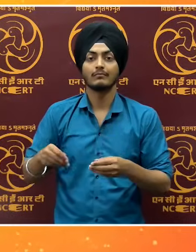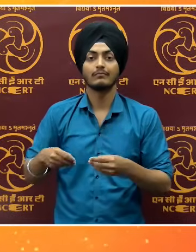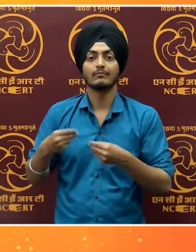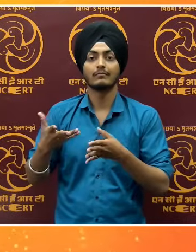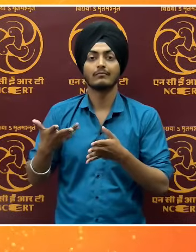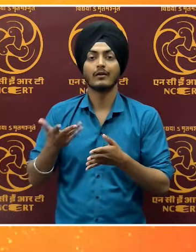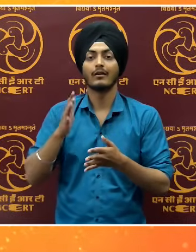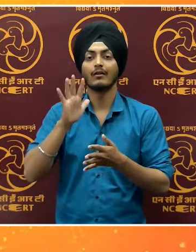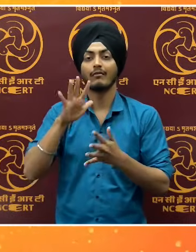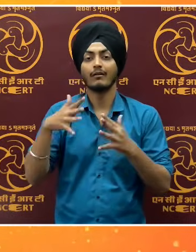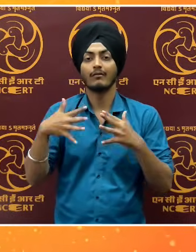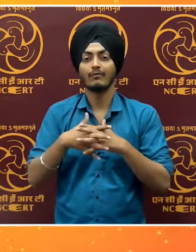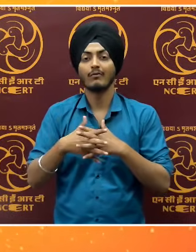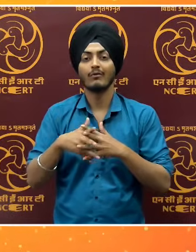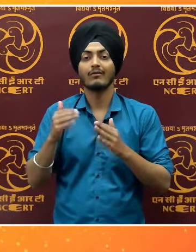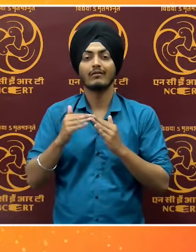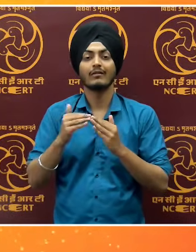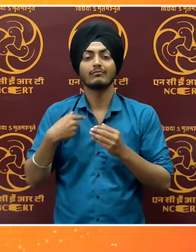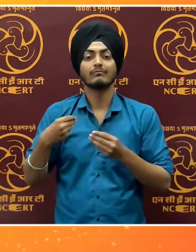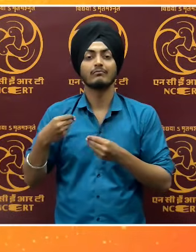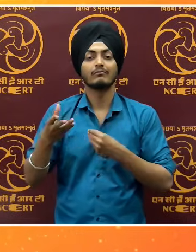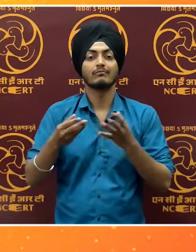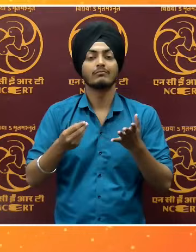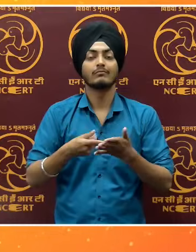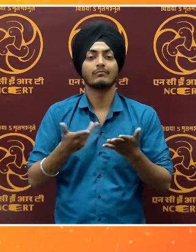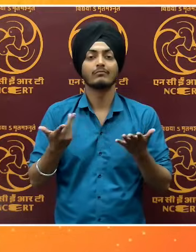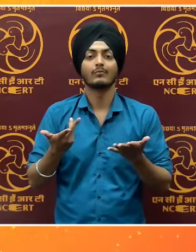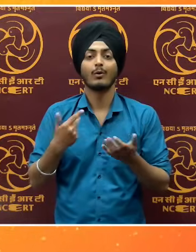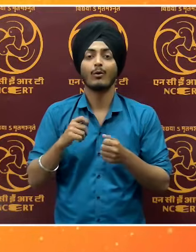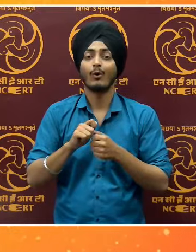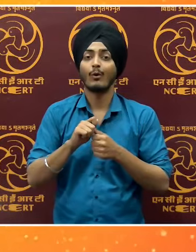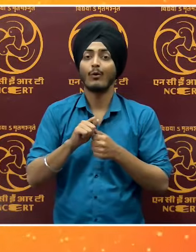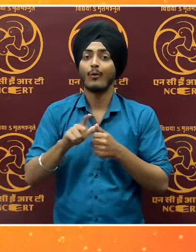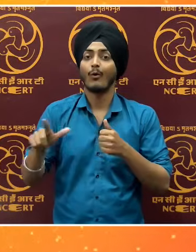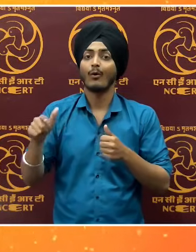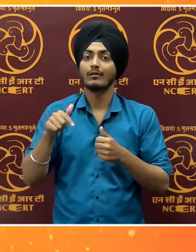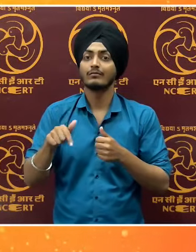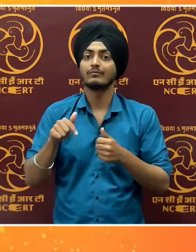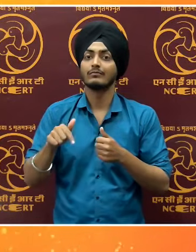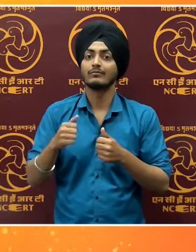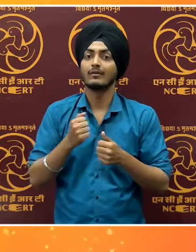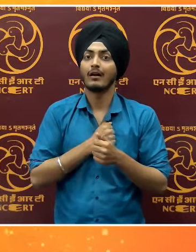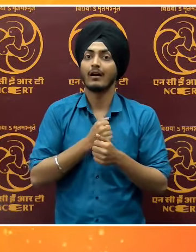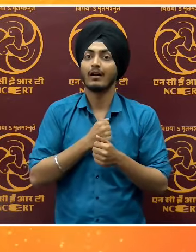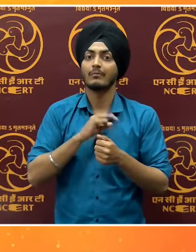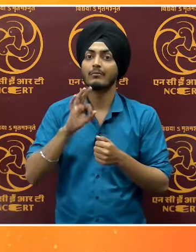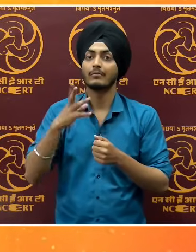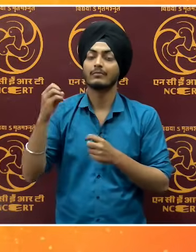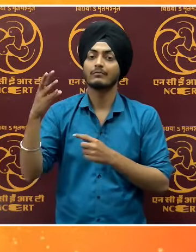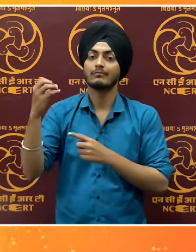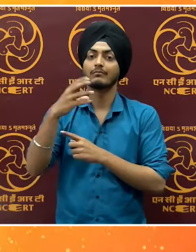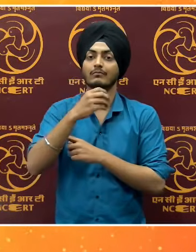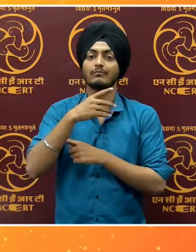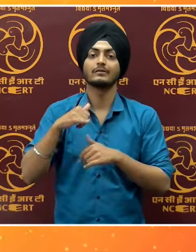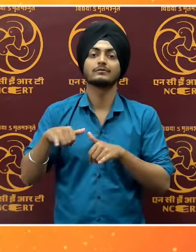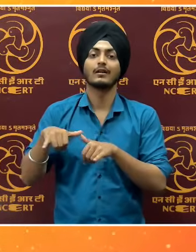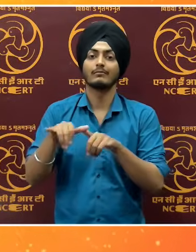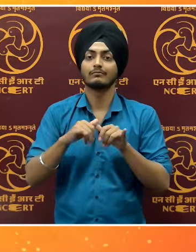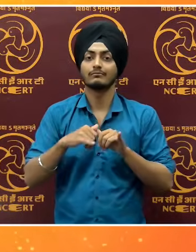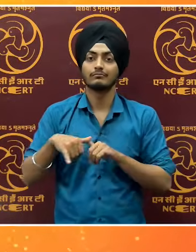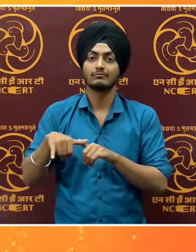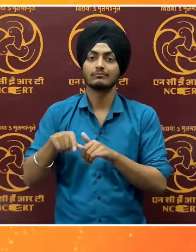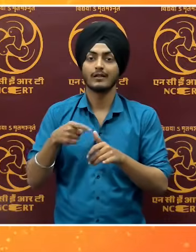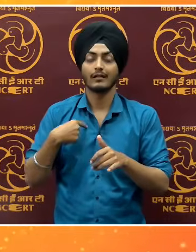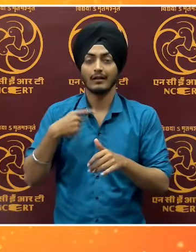5 volt only, because all the voltage across the bulb will be same. So when